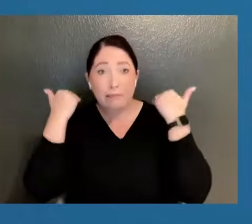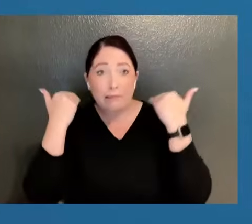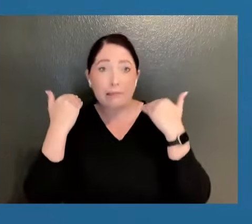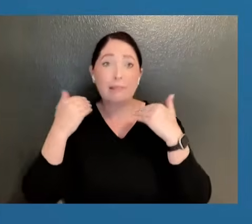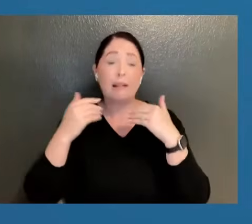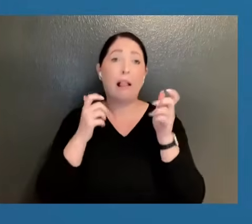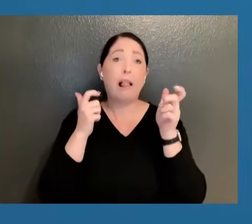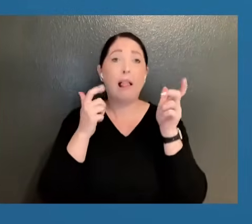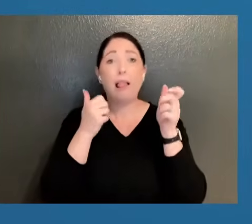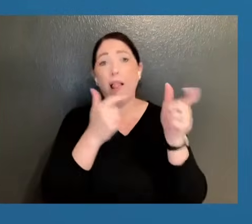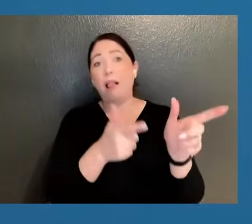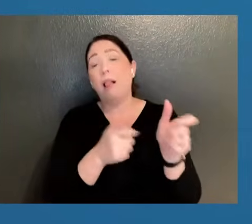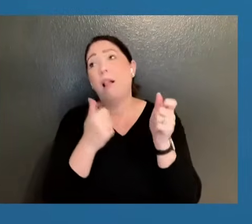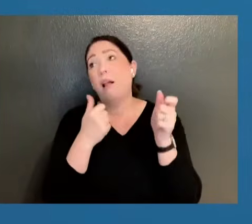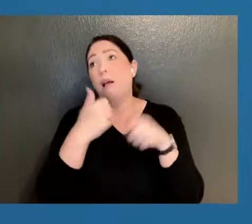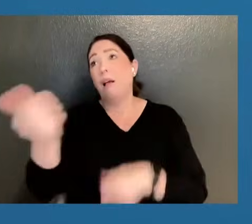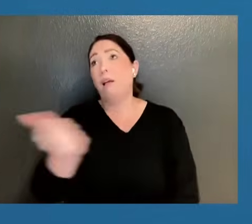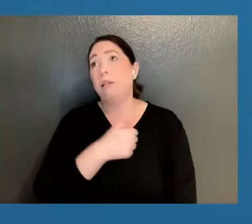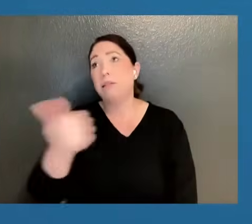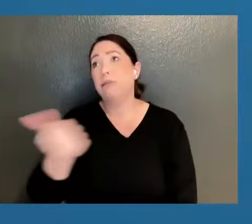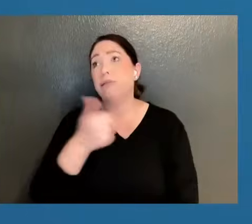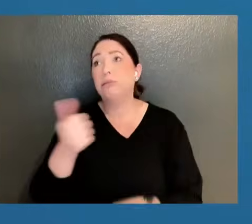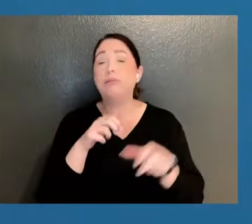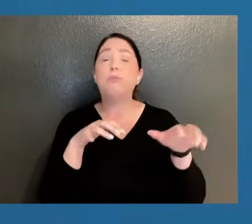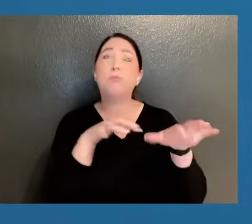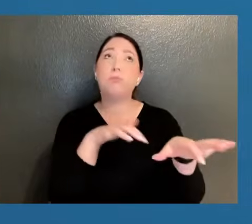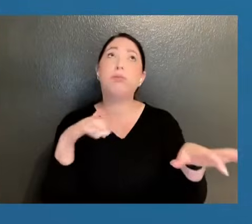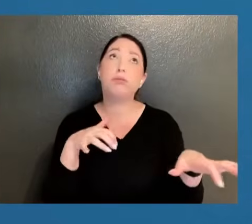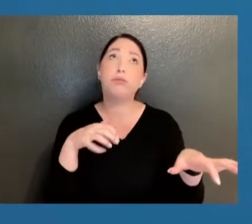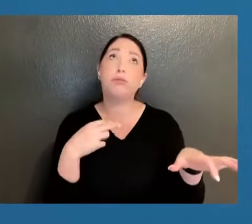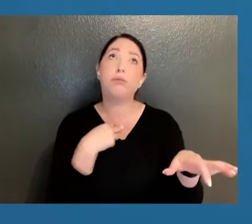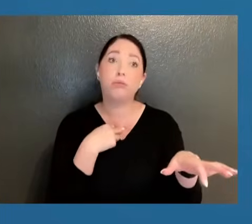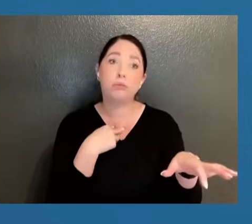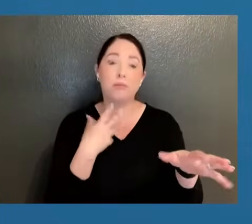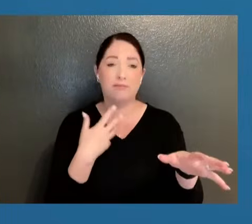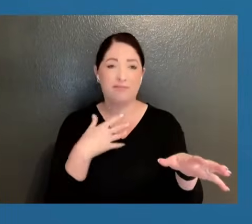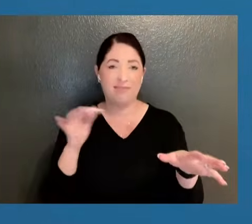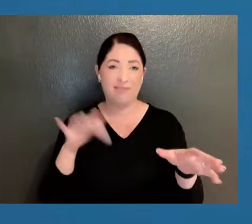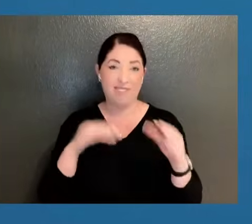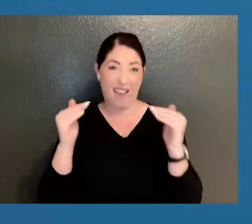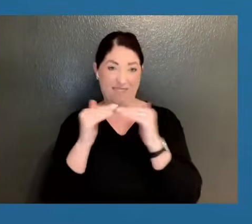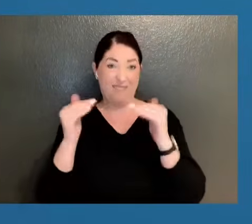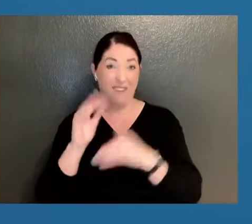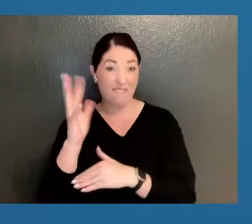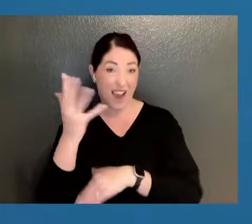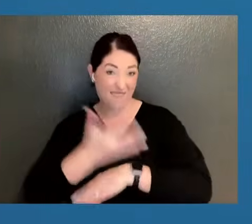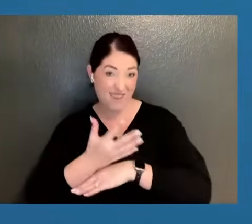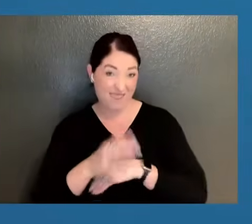in traffic, 5 solid days out of your life, and now we have more time.